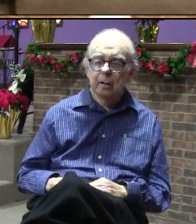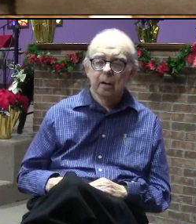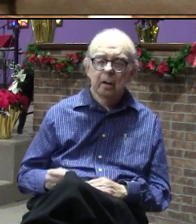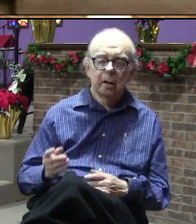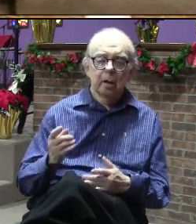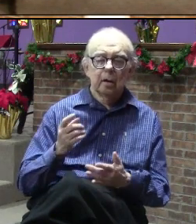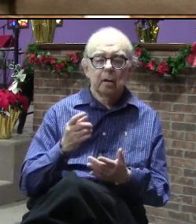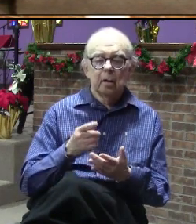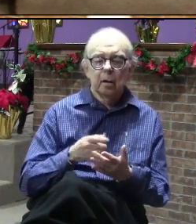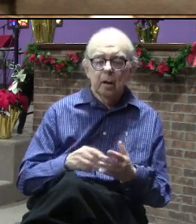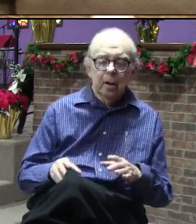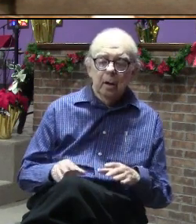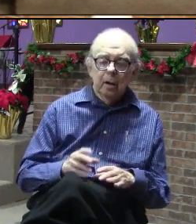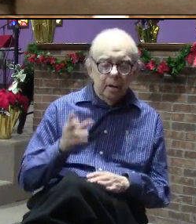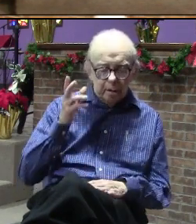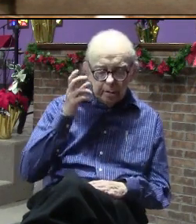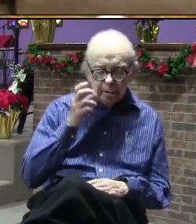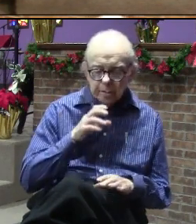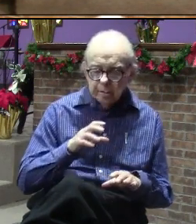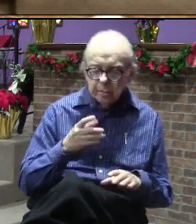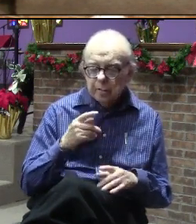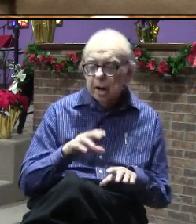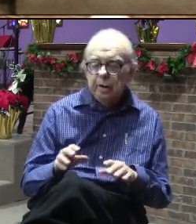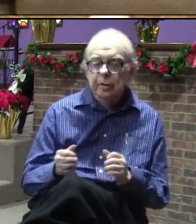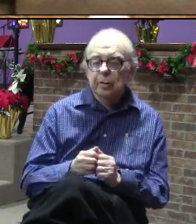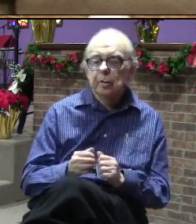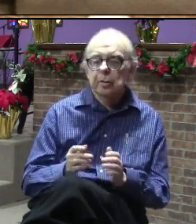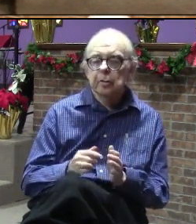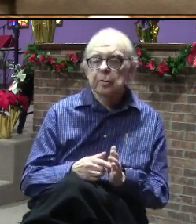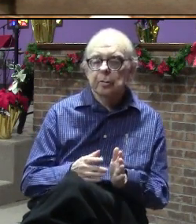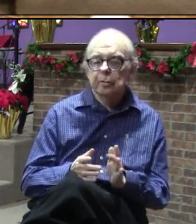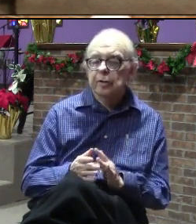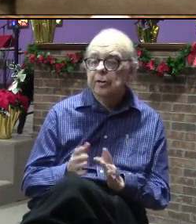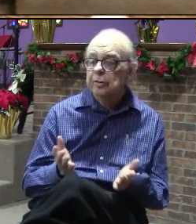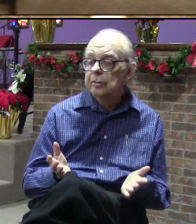What did Satan try to do to Jesus?